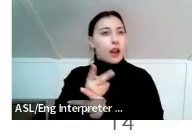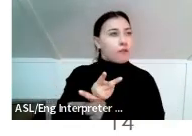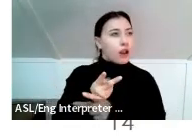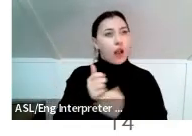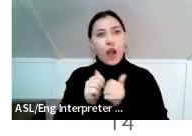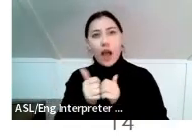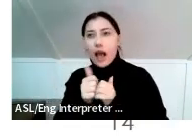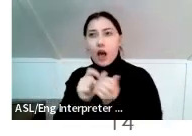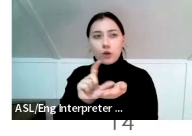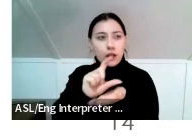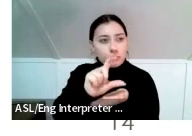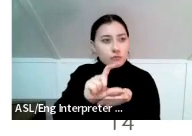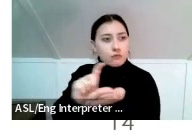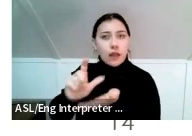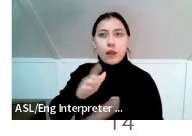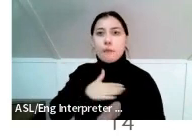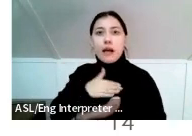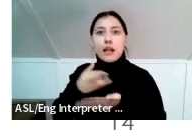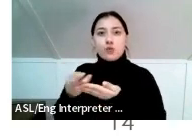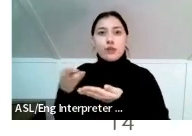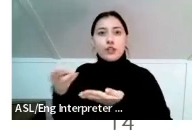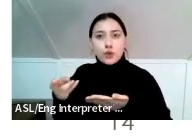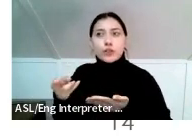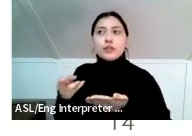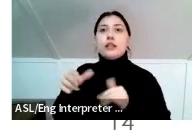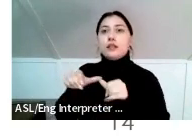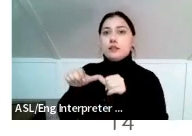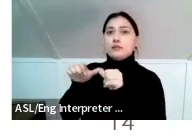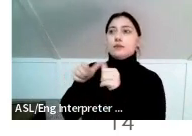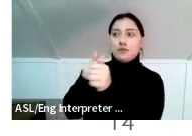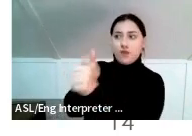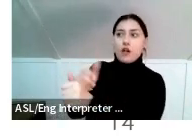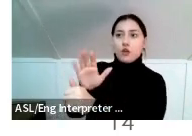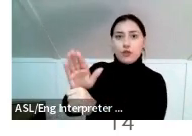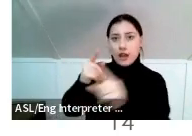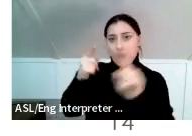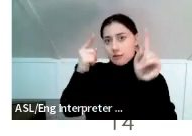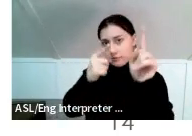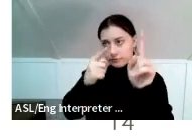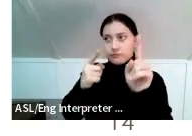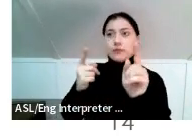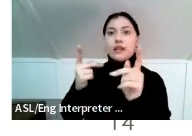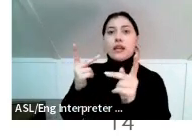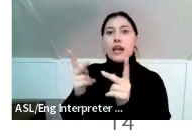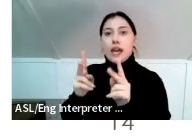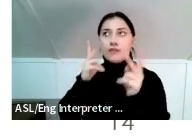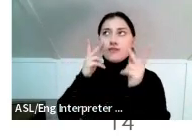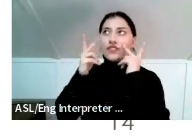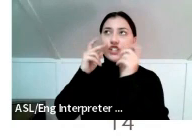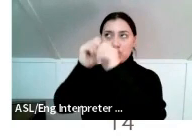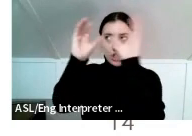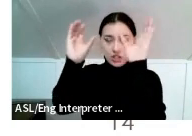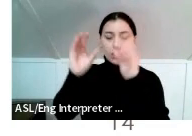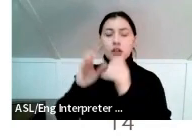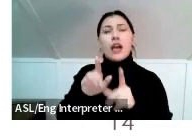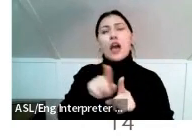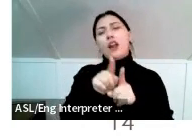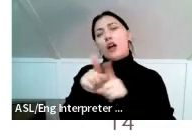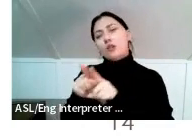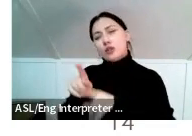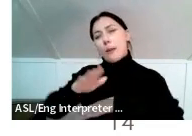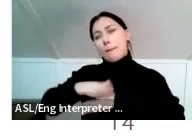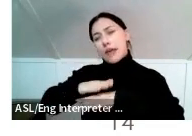resources consistent with the mission and intent of that cultural affiliate entity. And they need to have at least